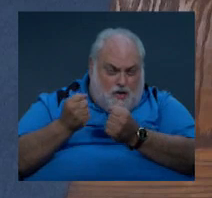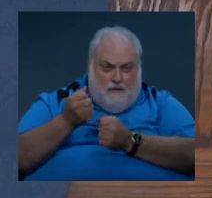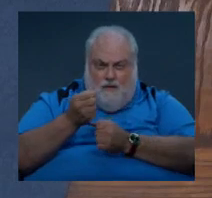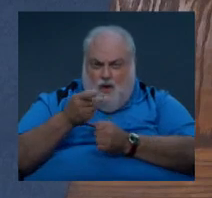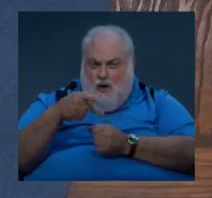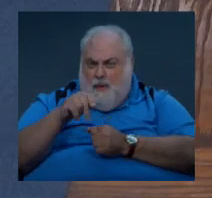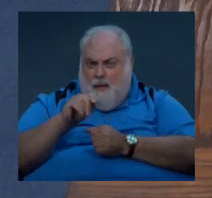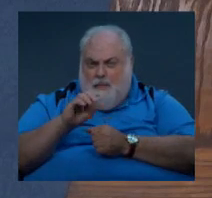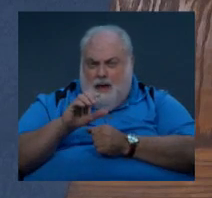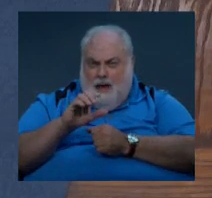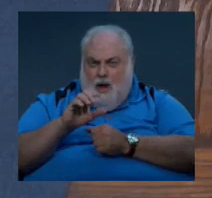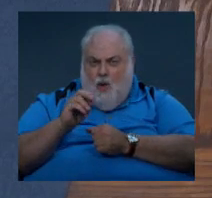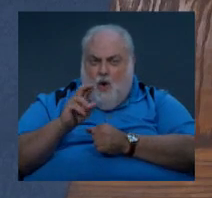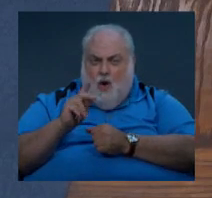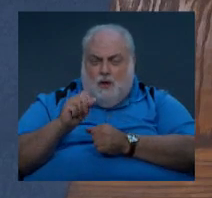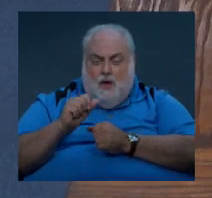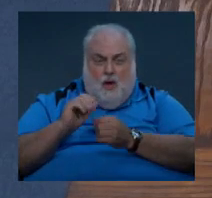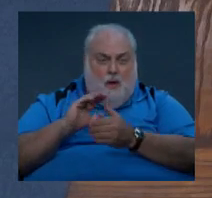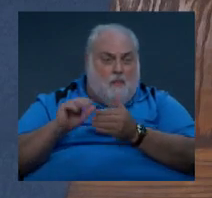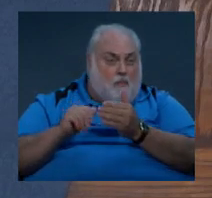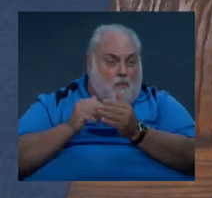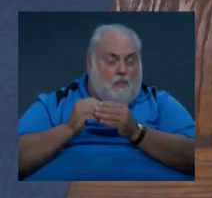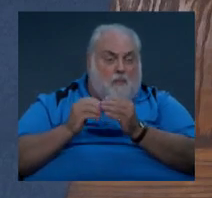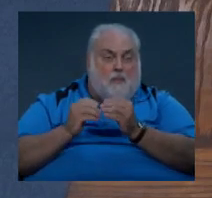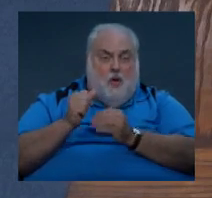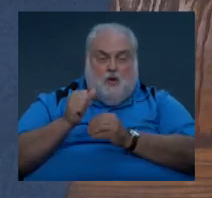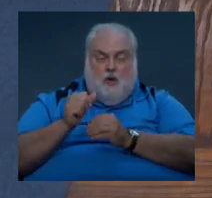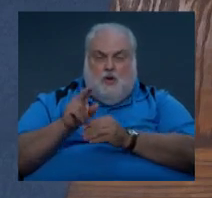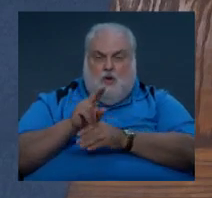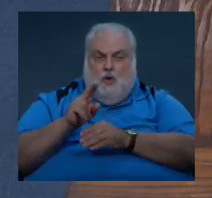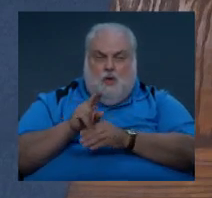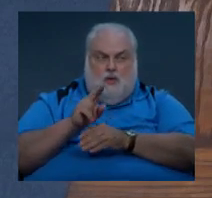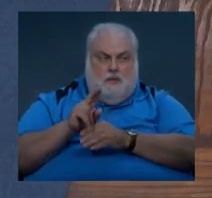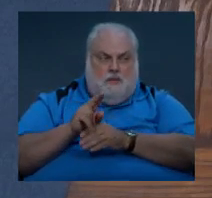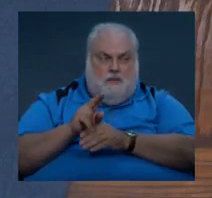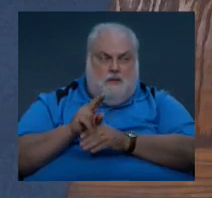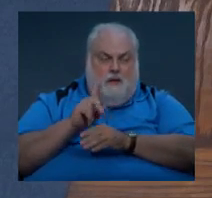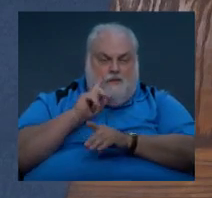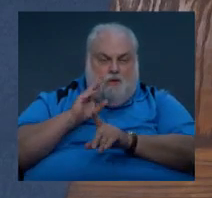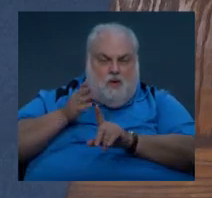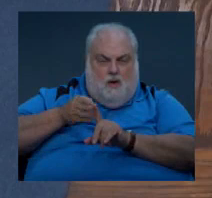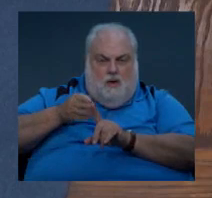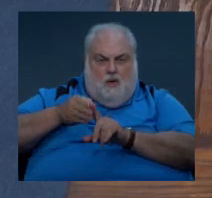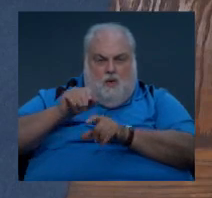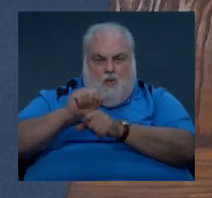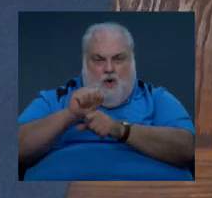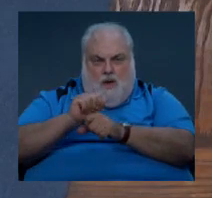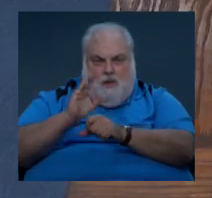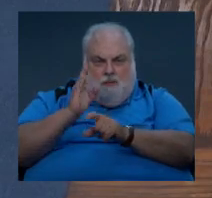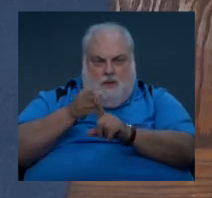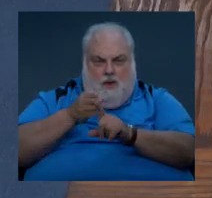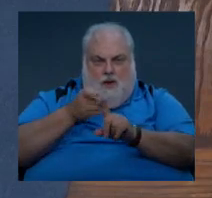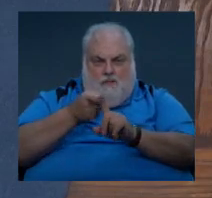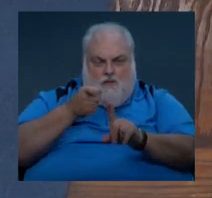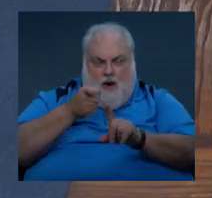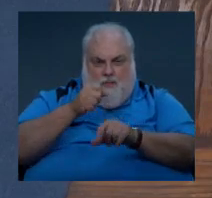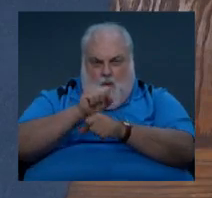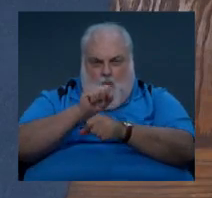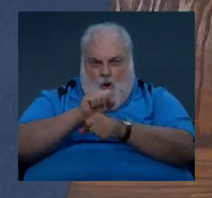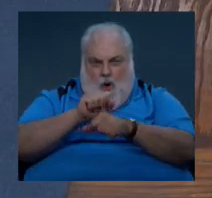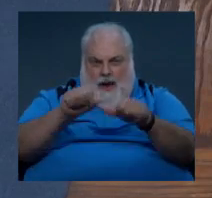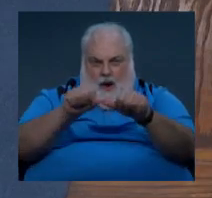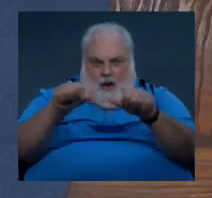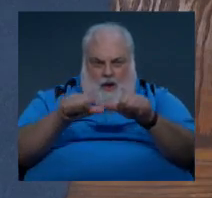works vehicles, but for the most part, all vehicles are used for work purposes directly from the work